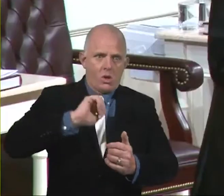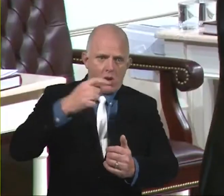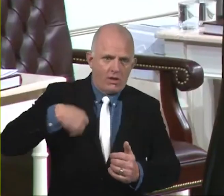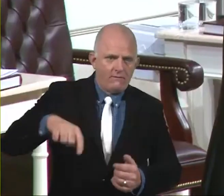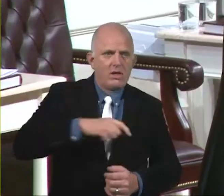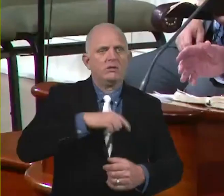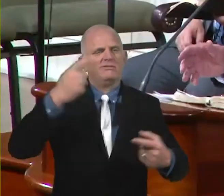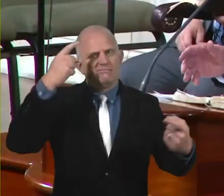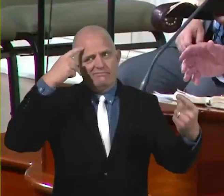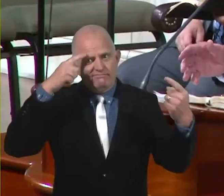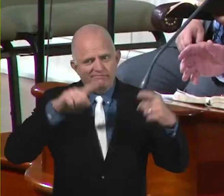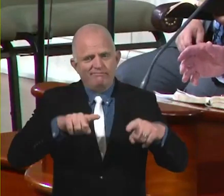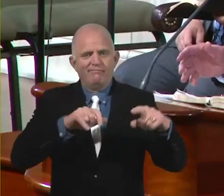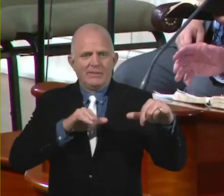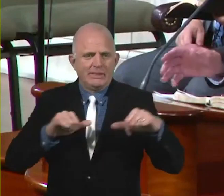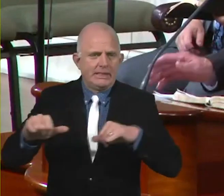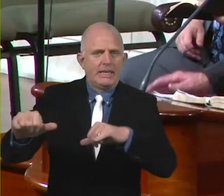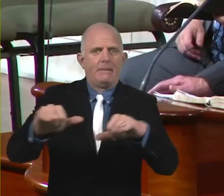one accord.